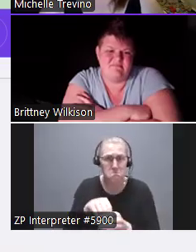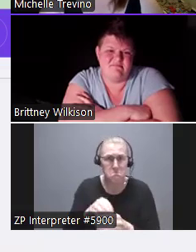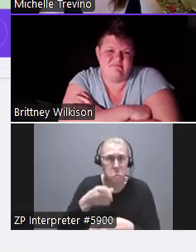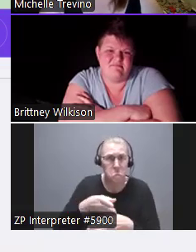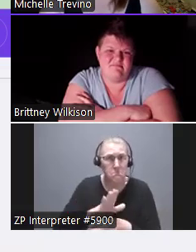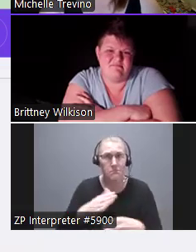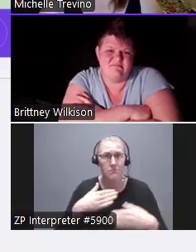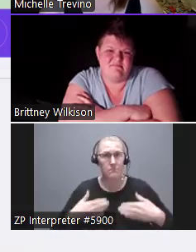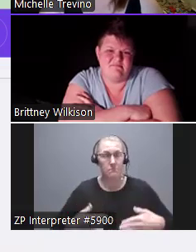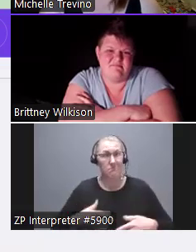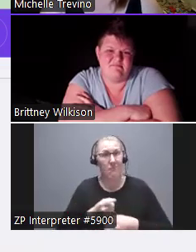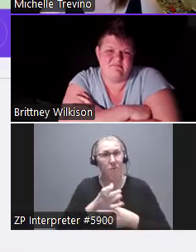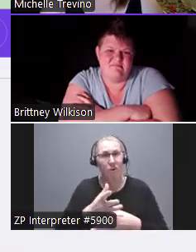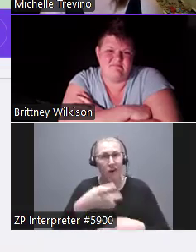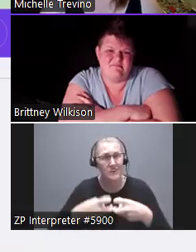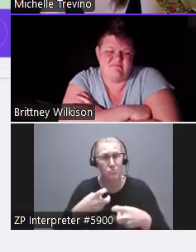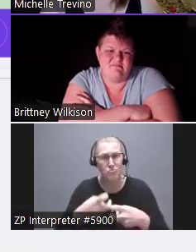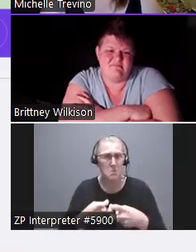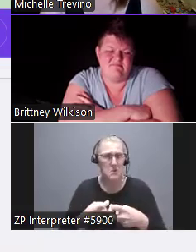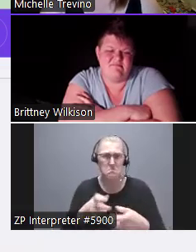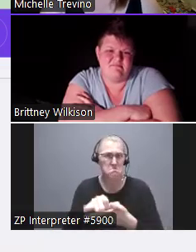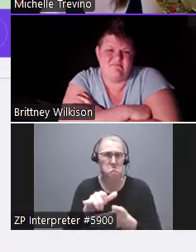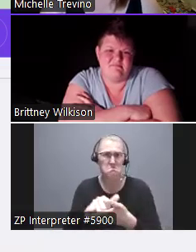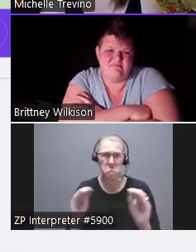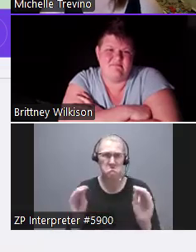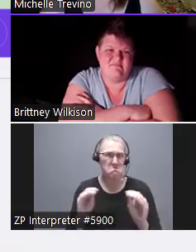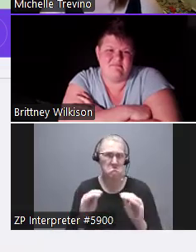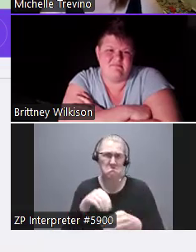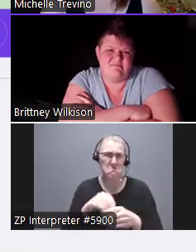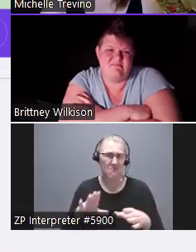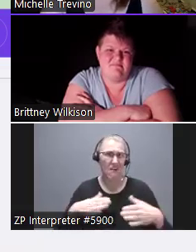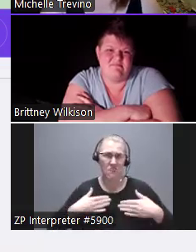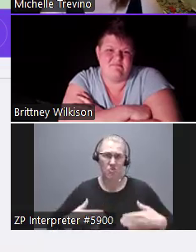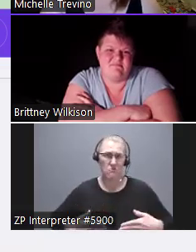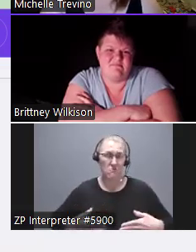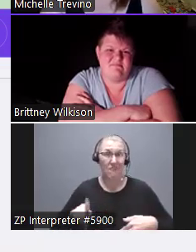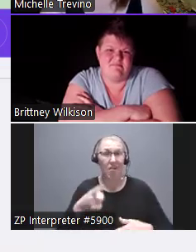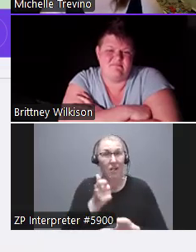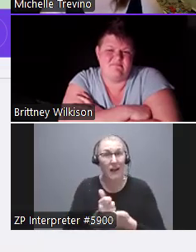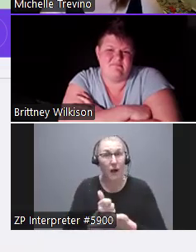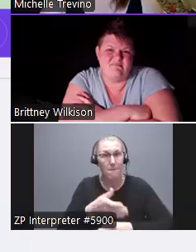cause problems in your body. It can only help you be better,